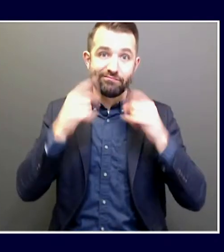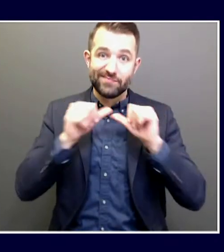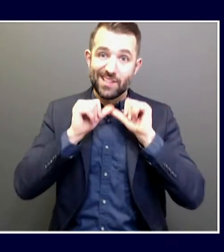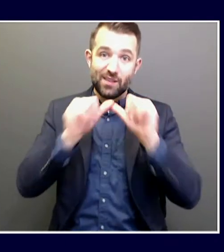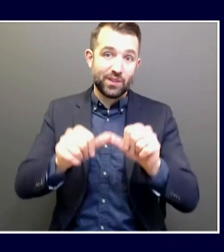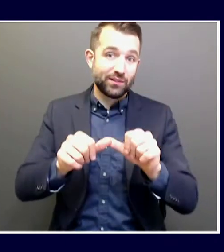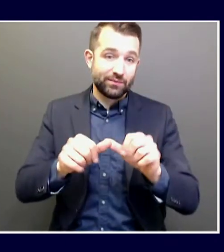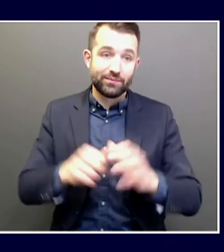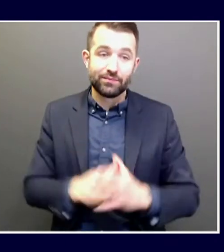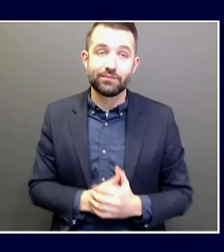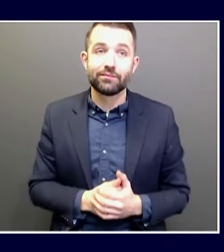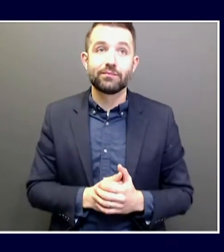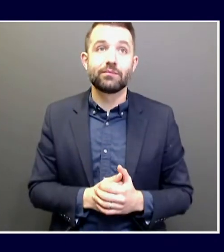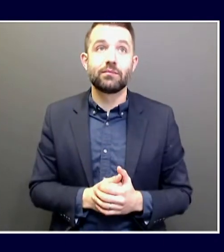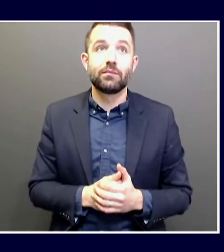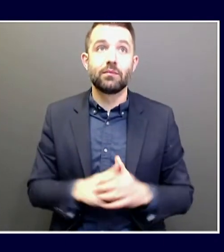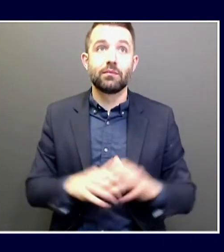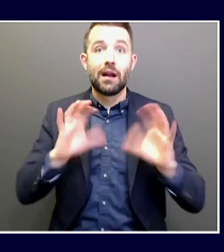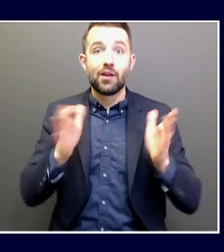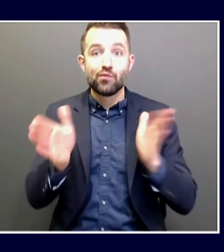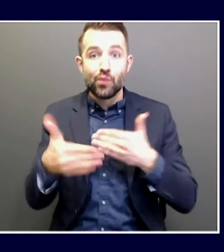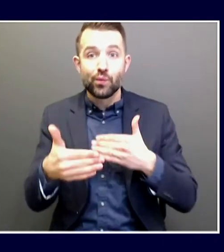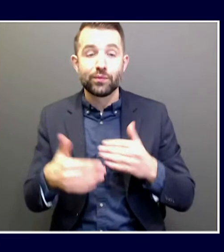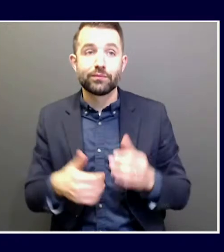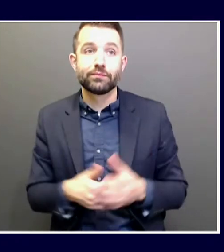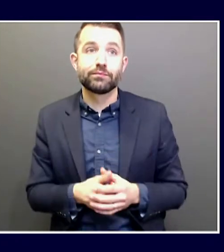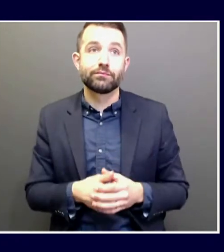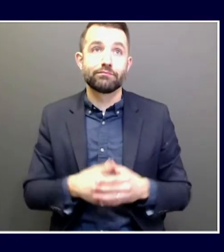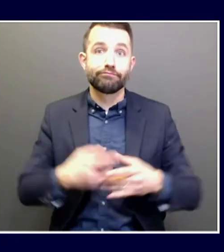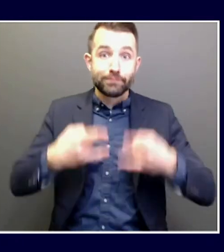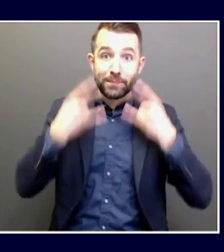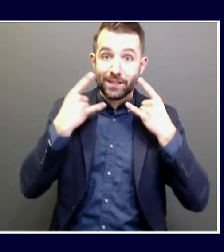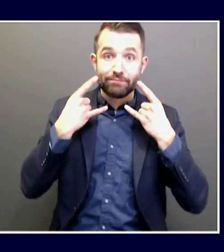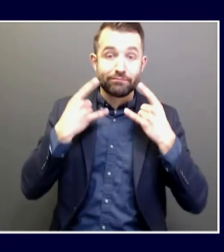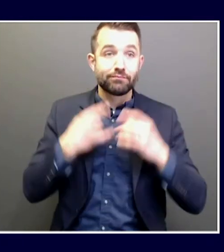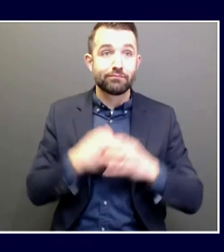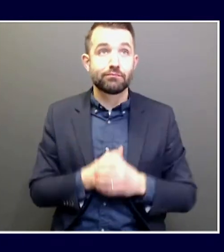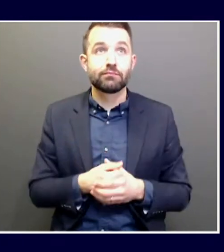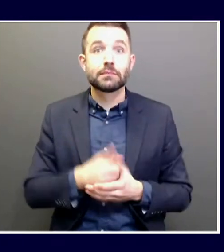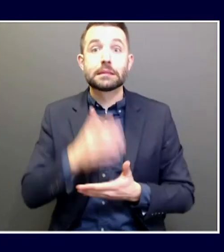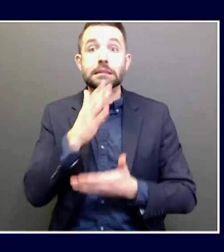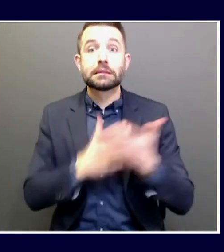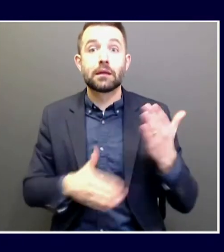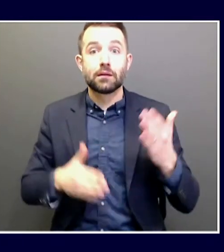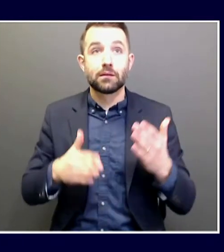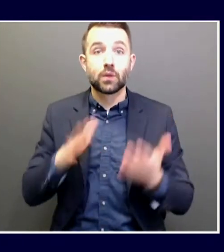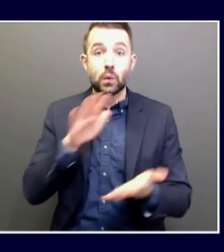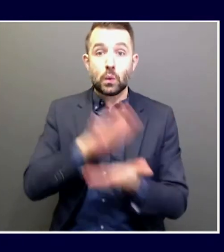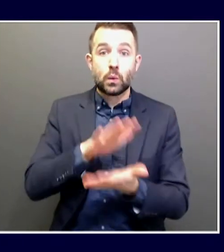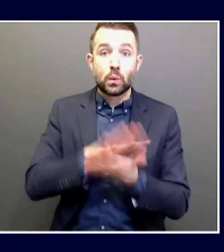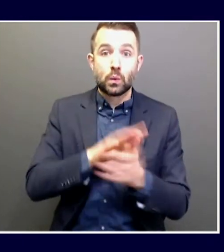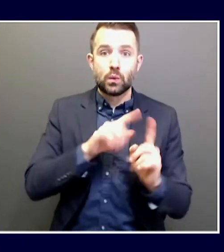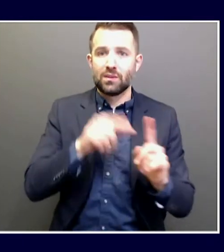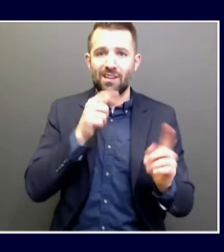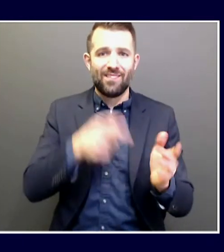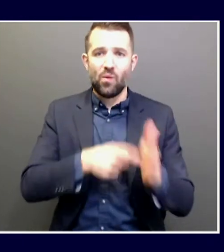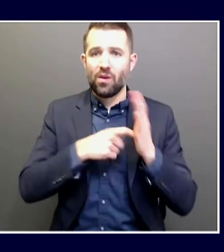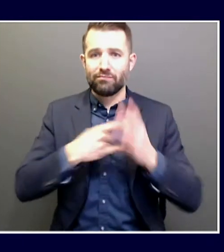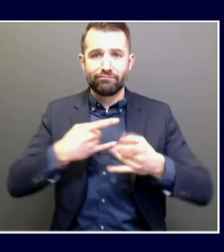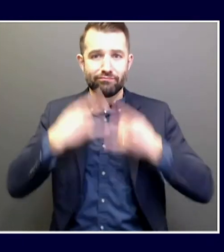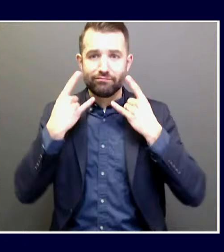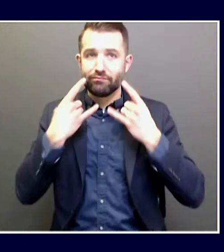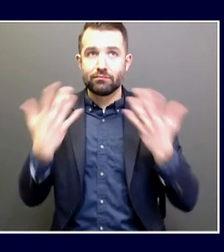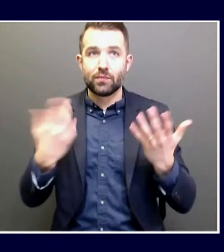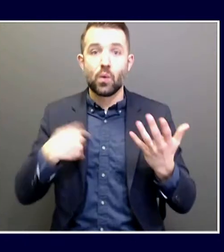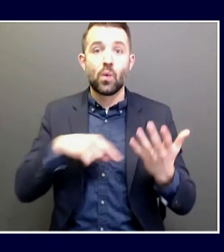school is really, truly masking. You're right. There will be schools that do not have masking requirements in place, where we will recommend